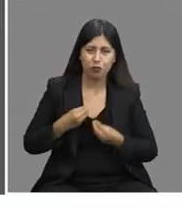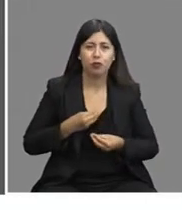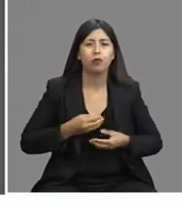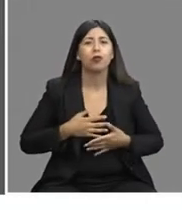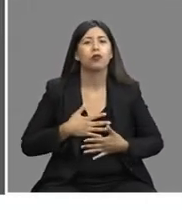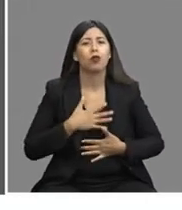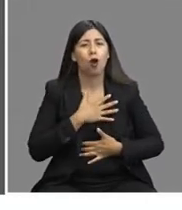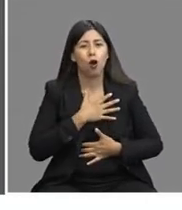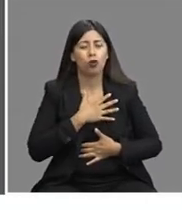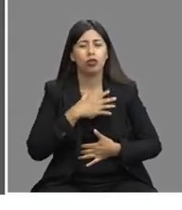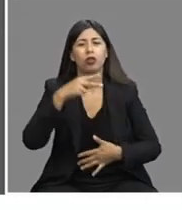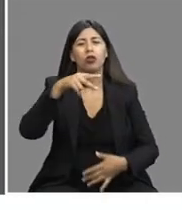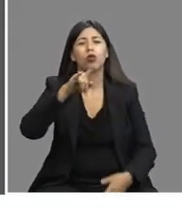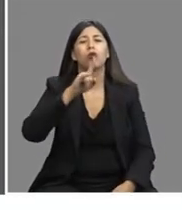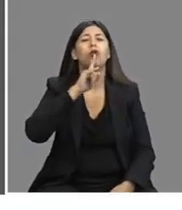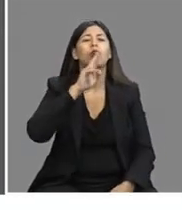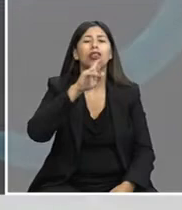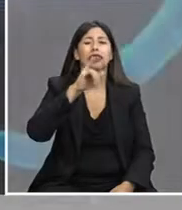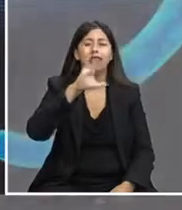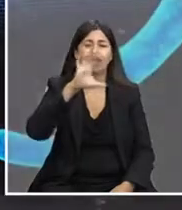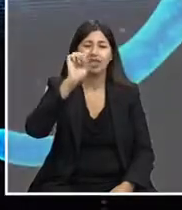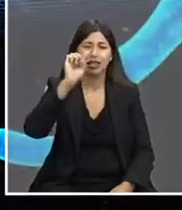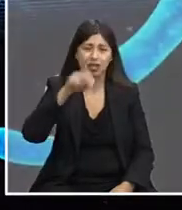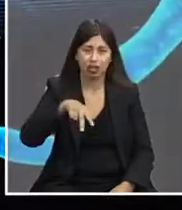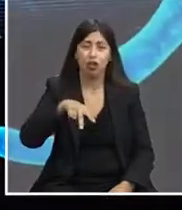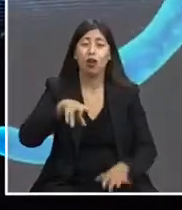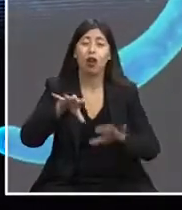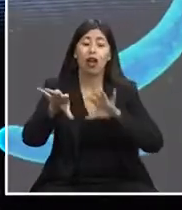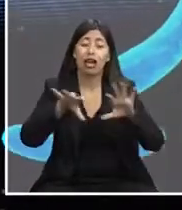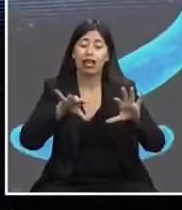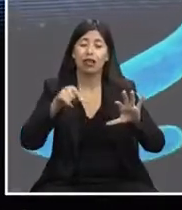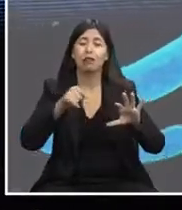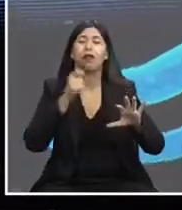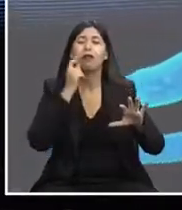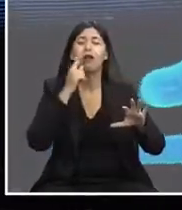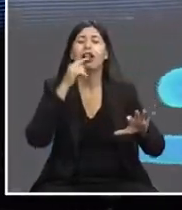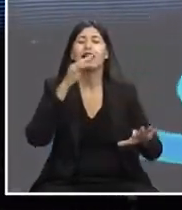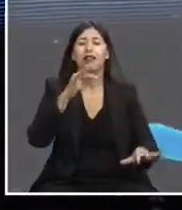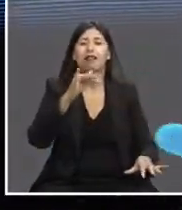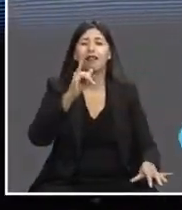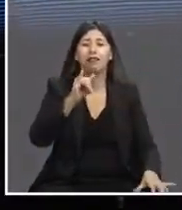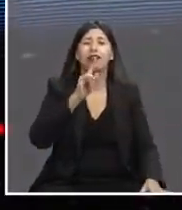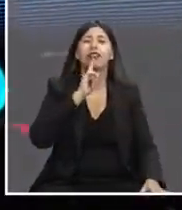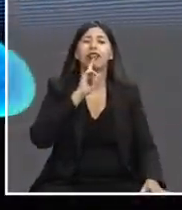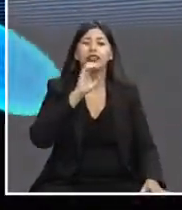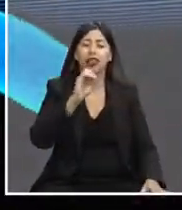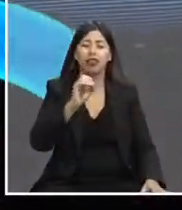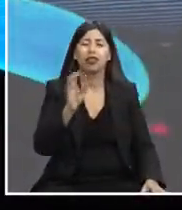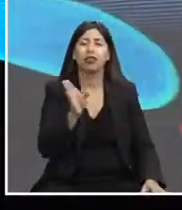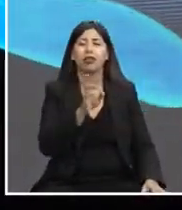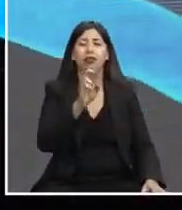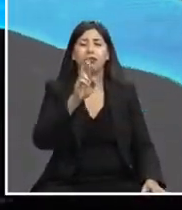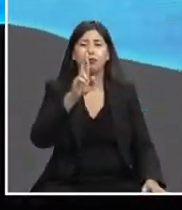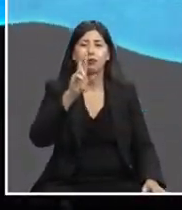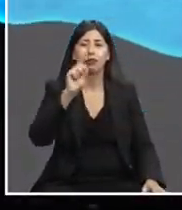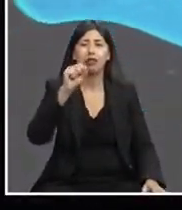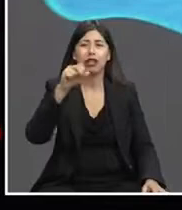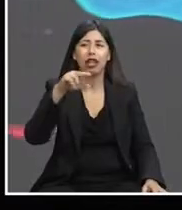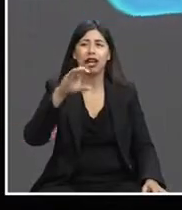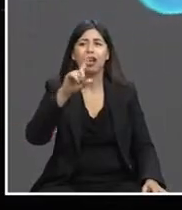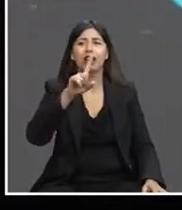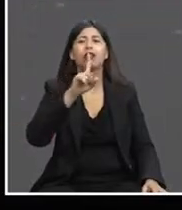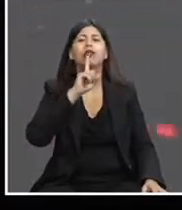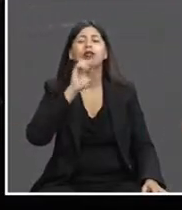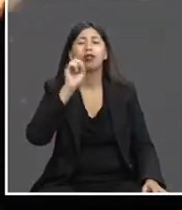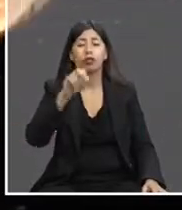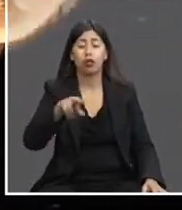phytoplankton. And I'm just going to talk about two nutrients that come from the rivers. One is silicon, and silicon helps build the